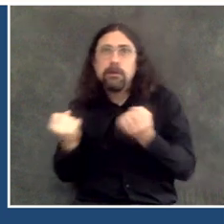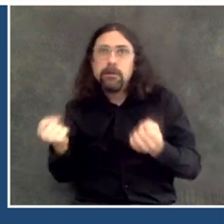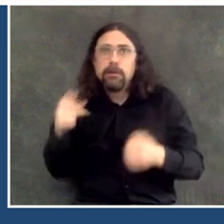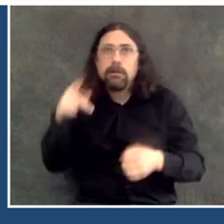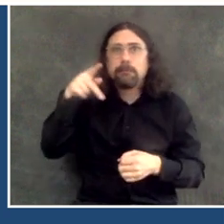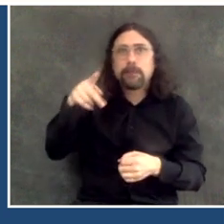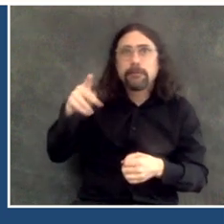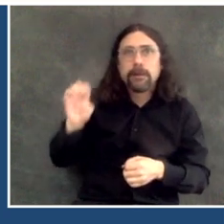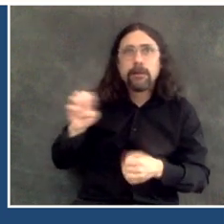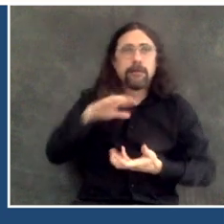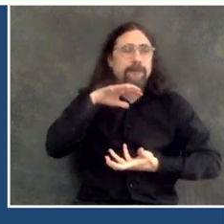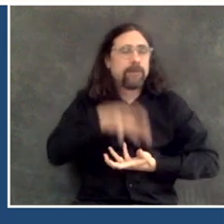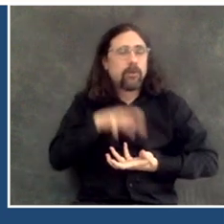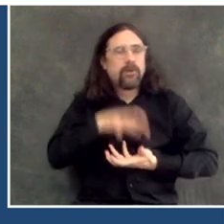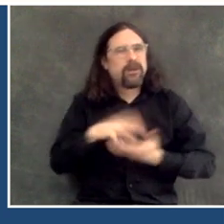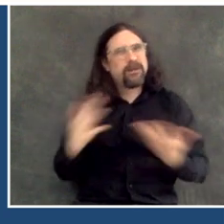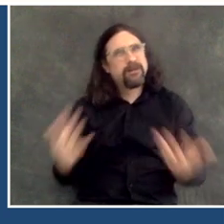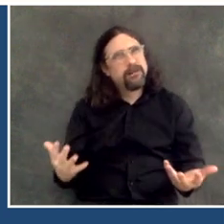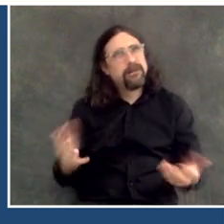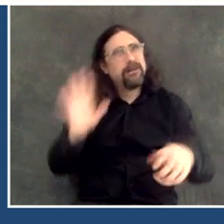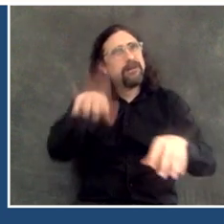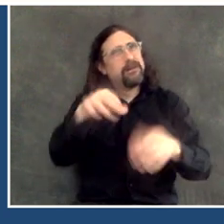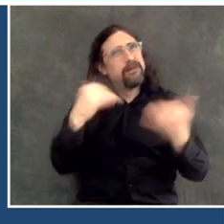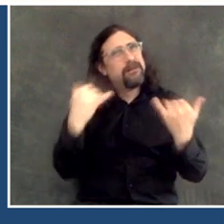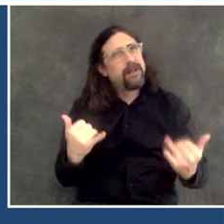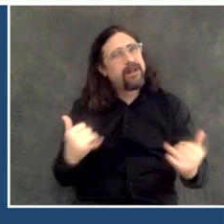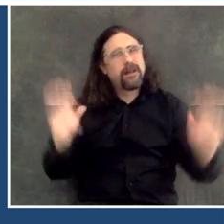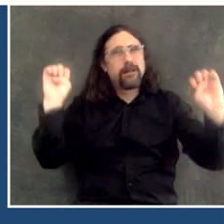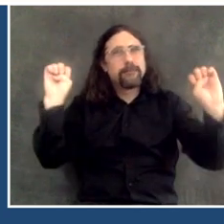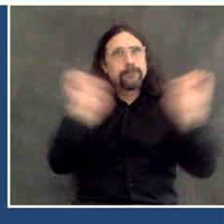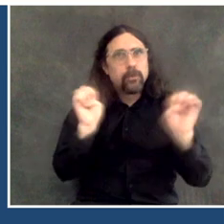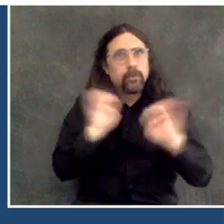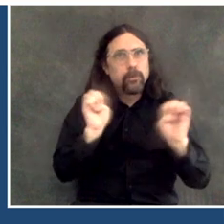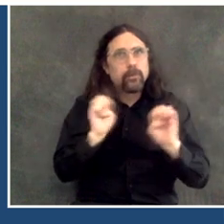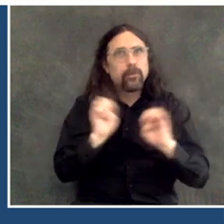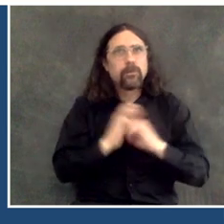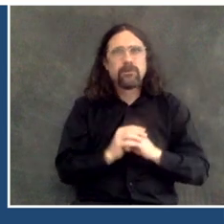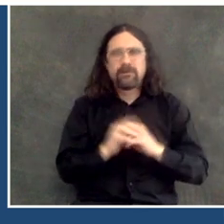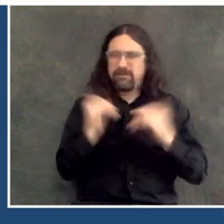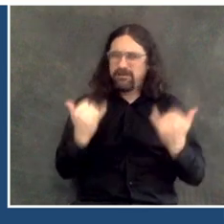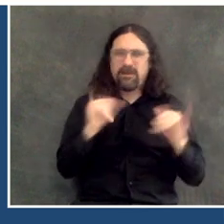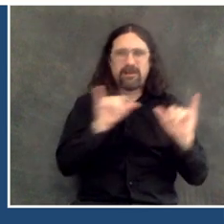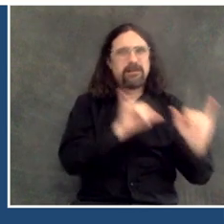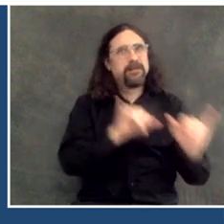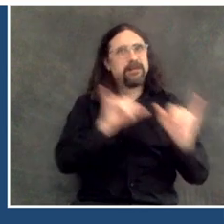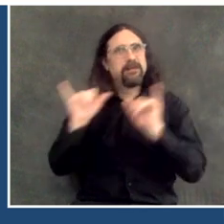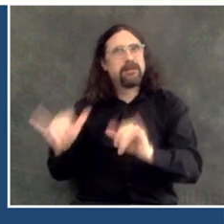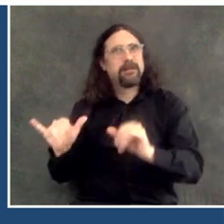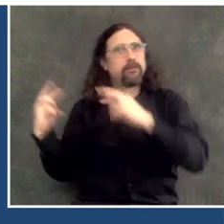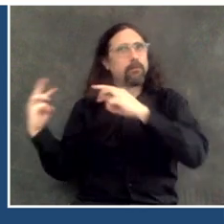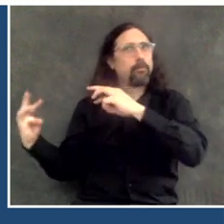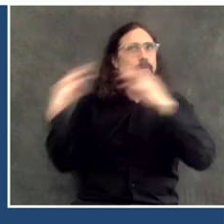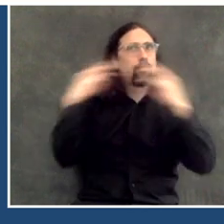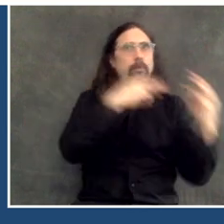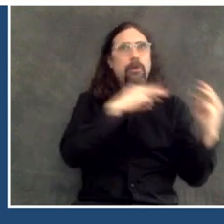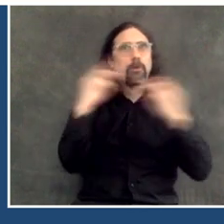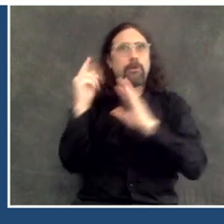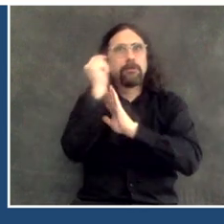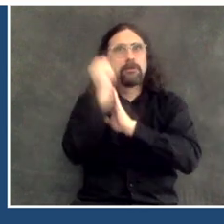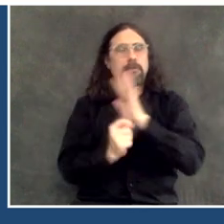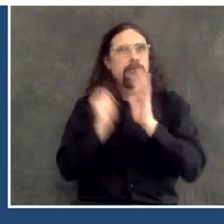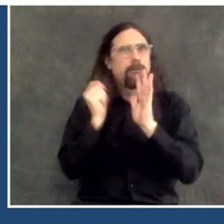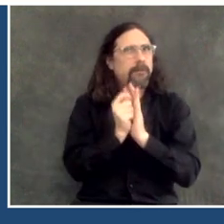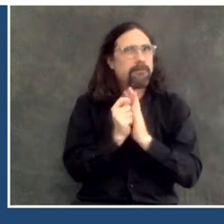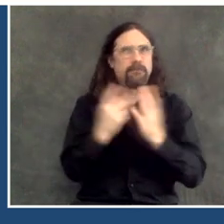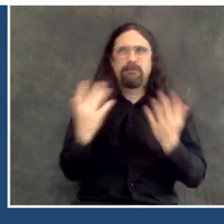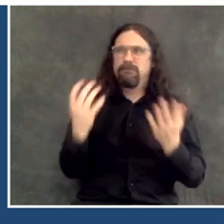we have to be clear, this is a wartime dynamic. People's lives are at stake. There is no reason in the world to hold